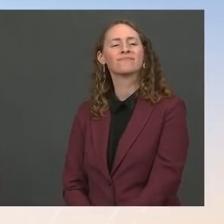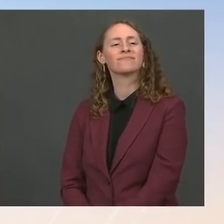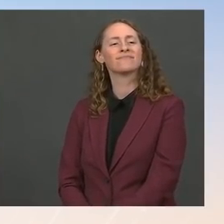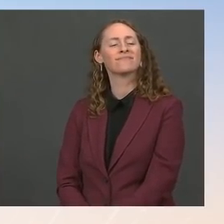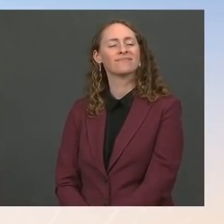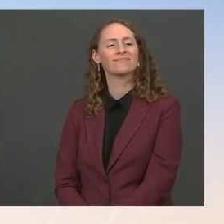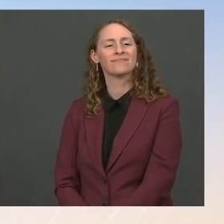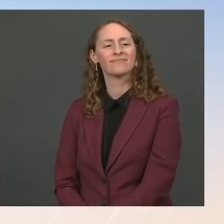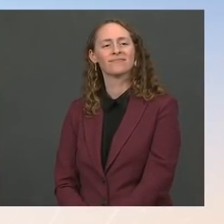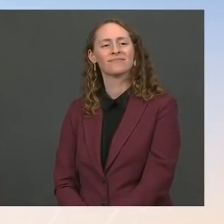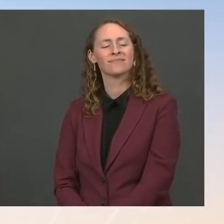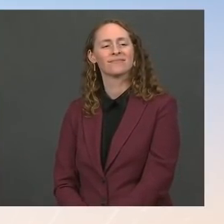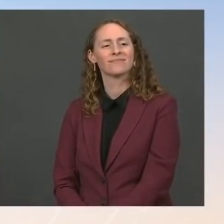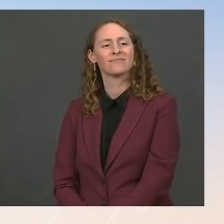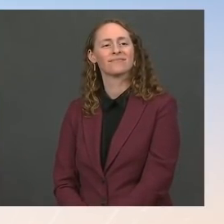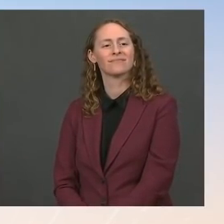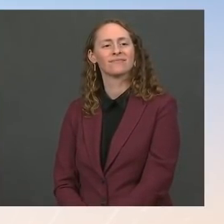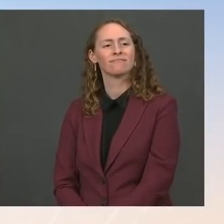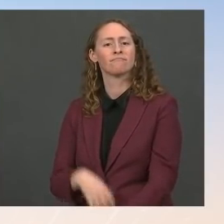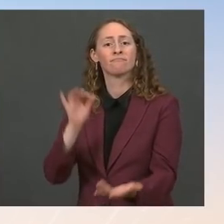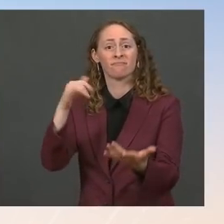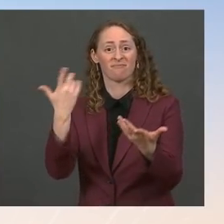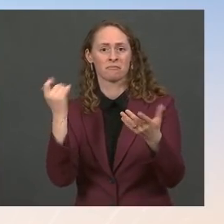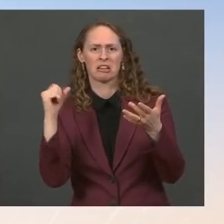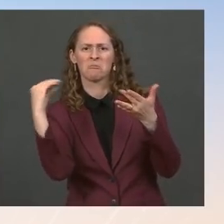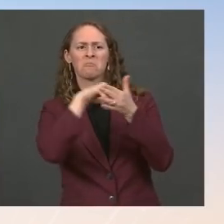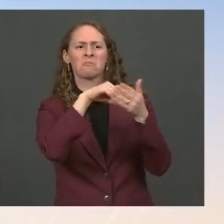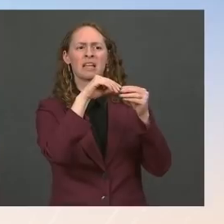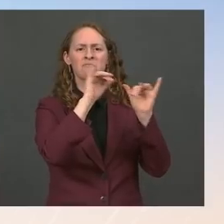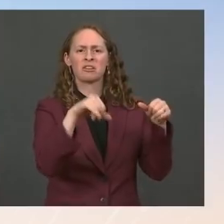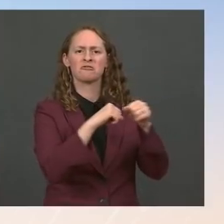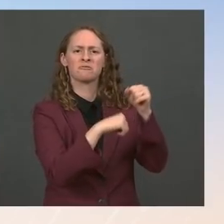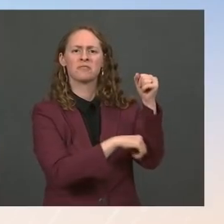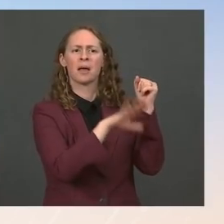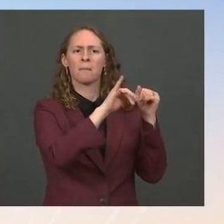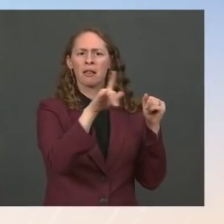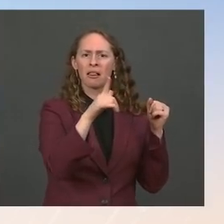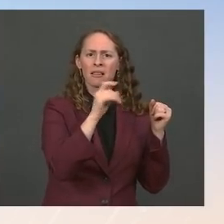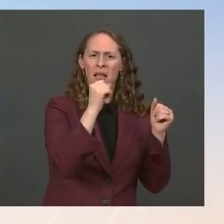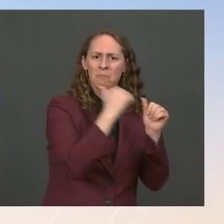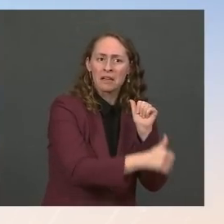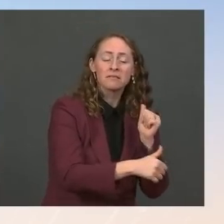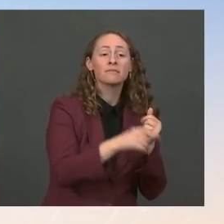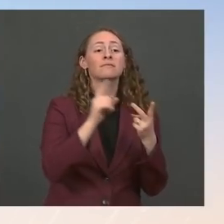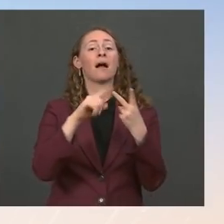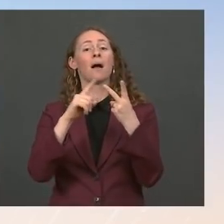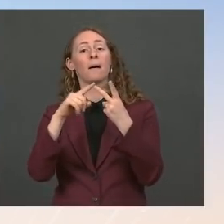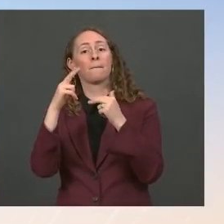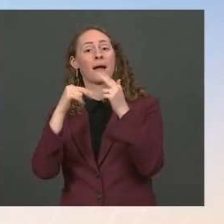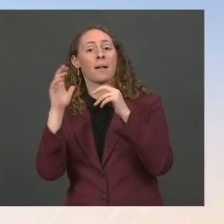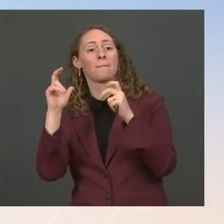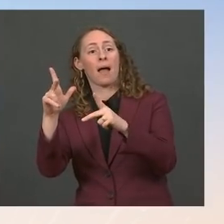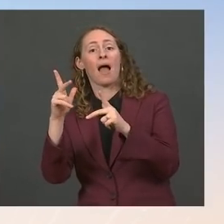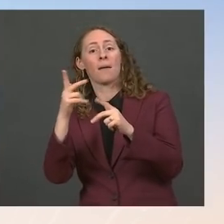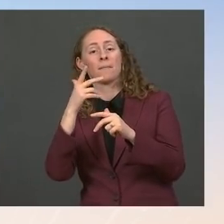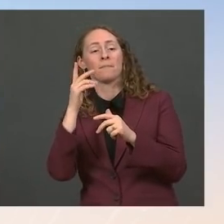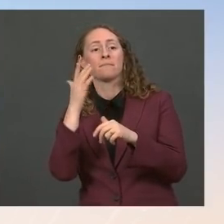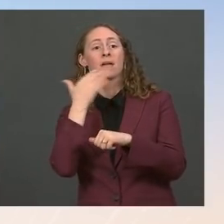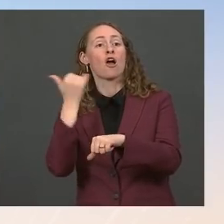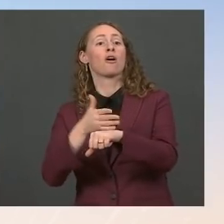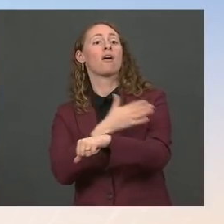the infrastructure bill passed, as we work to get the Build Back Better agenda passed, that there are components in both of those bills that would